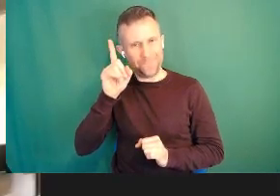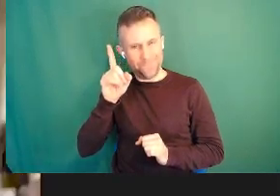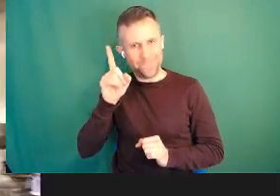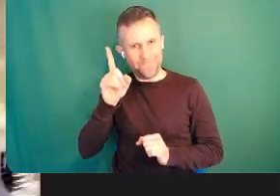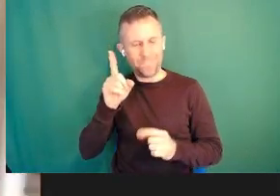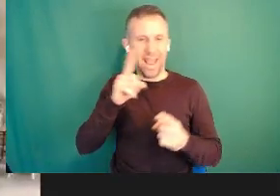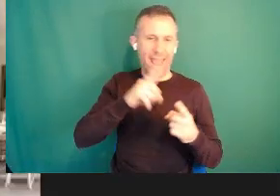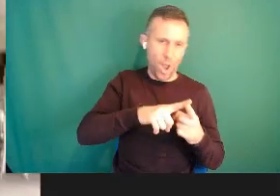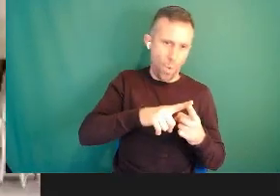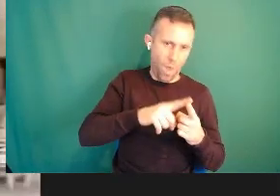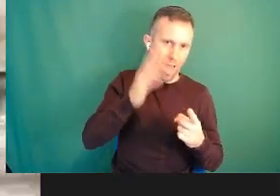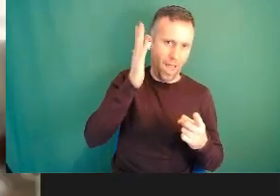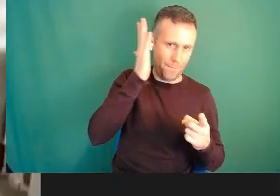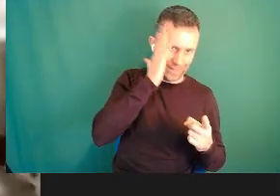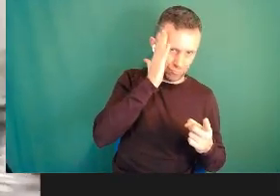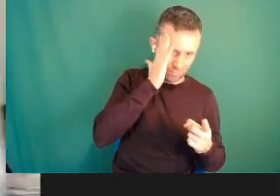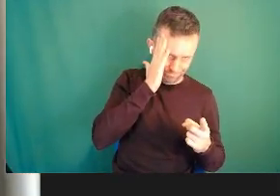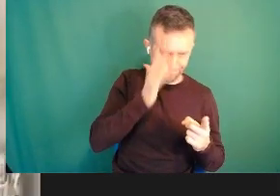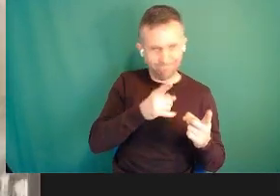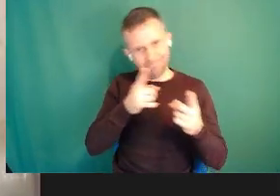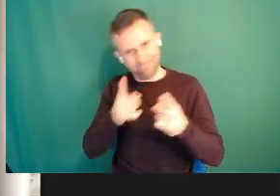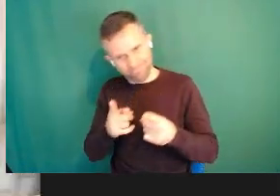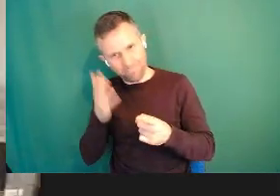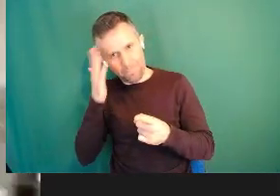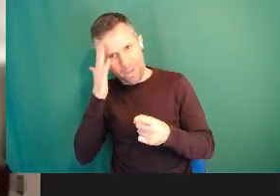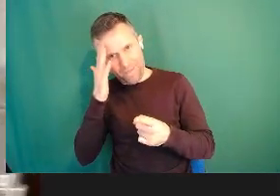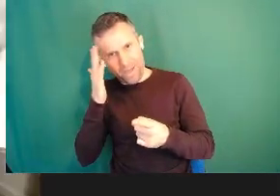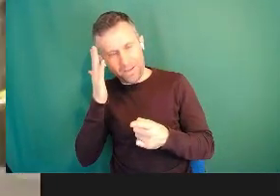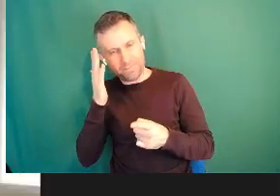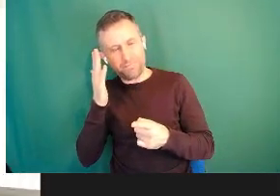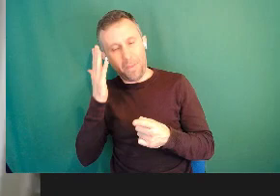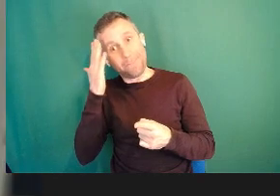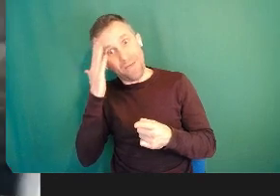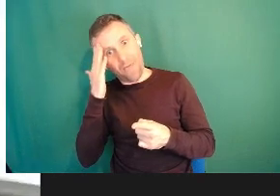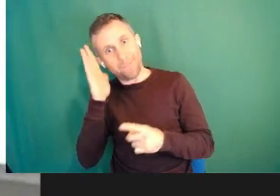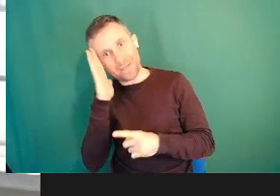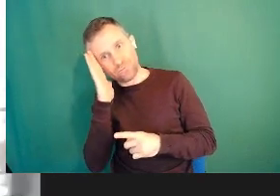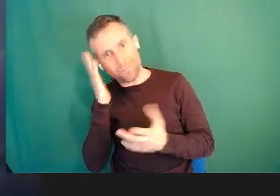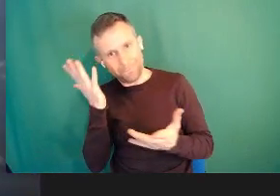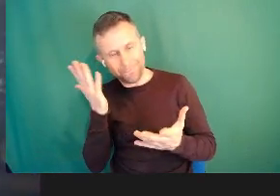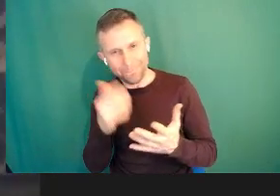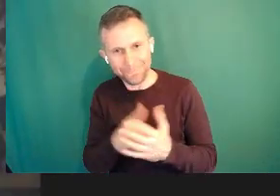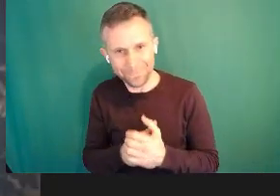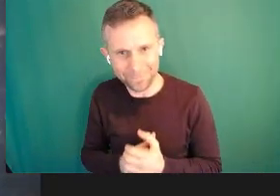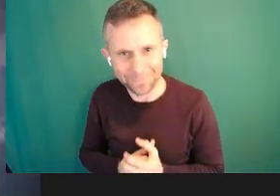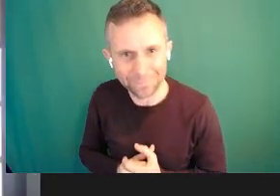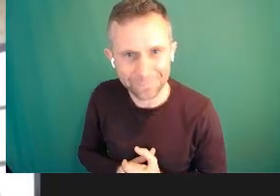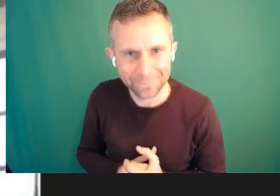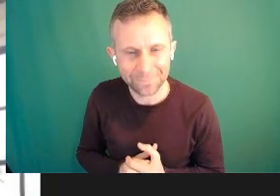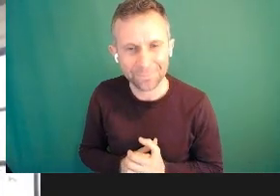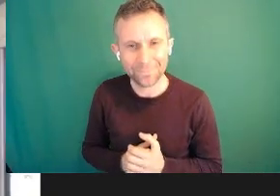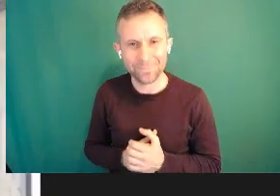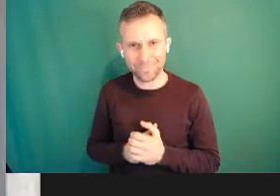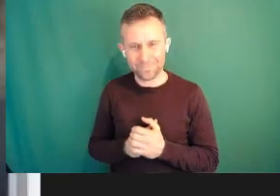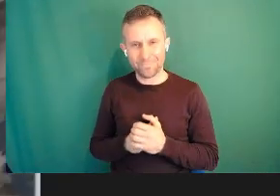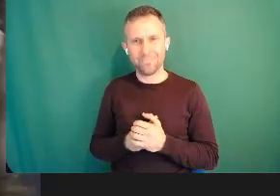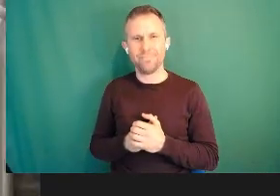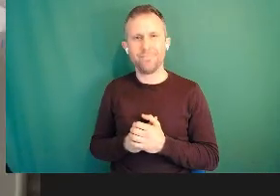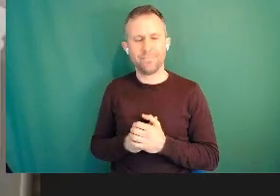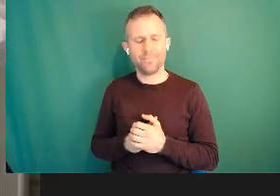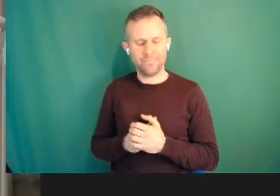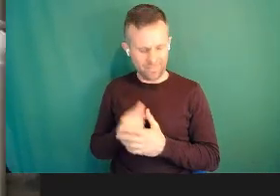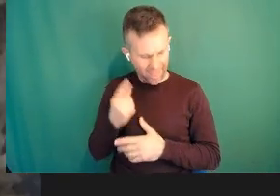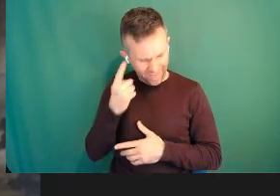And so it's used in that. And then, so the first thing that was filmed here was Harry Price Ghost